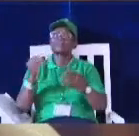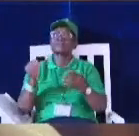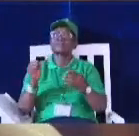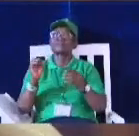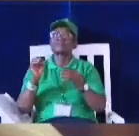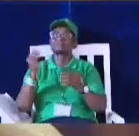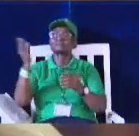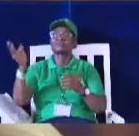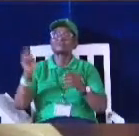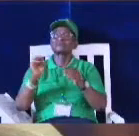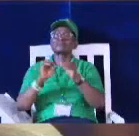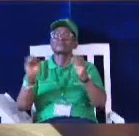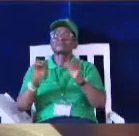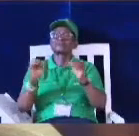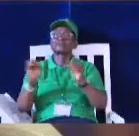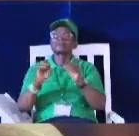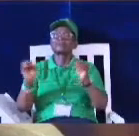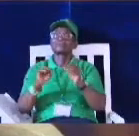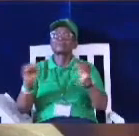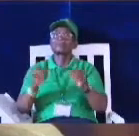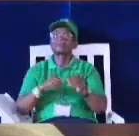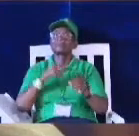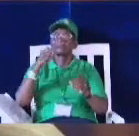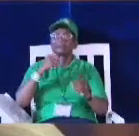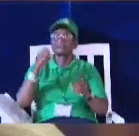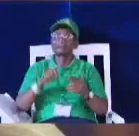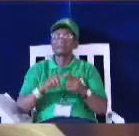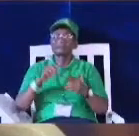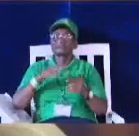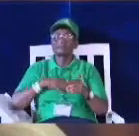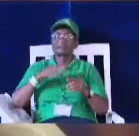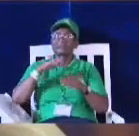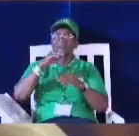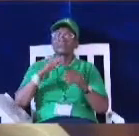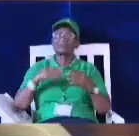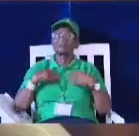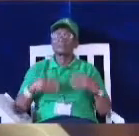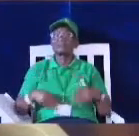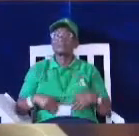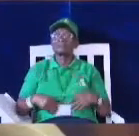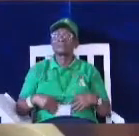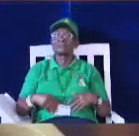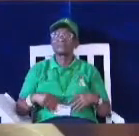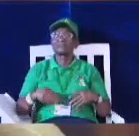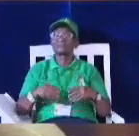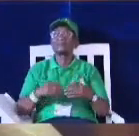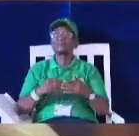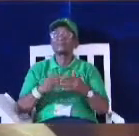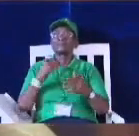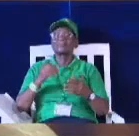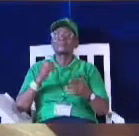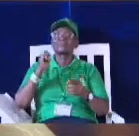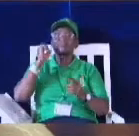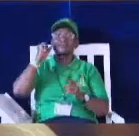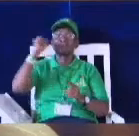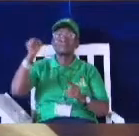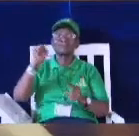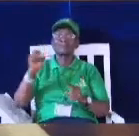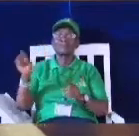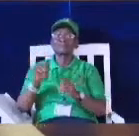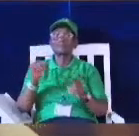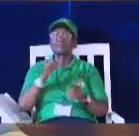have spoken to my body before, it didn't respond, etc., etc.